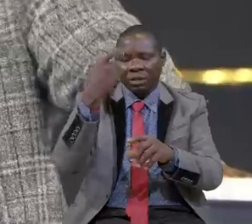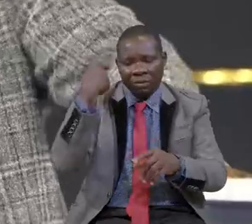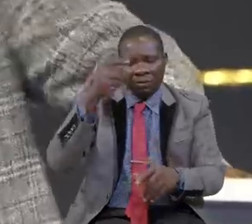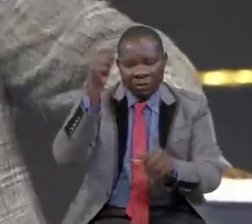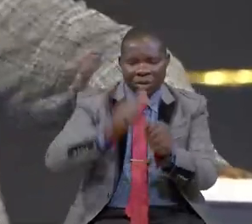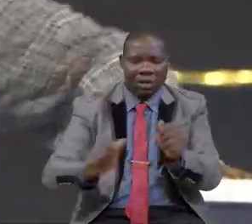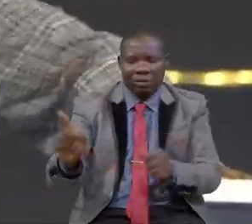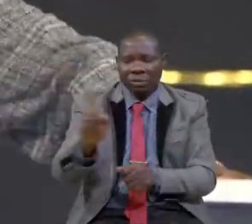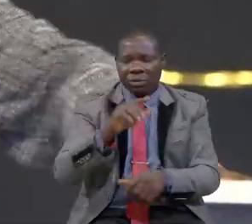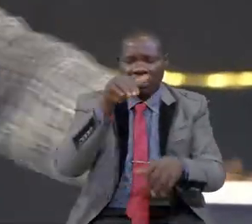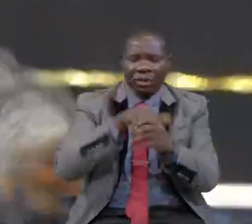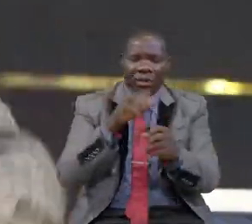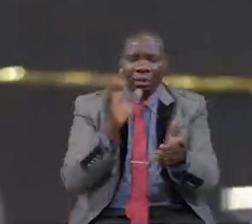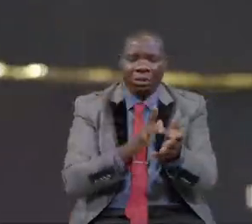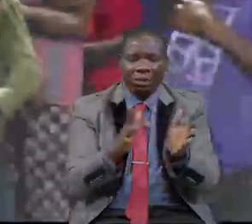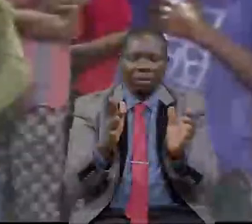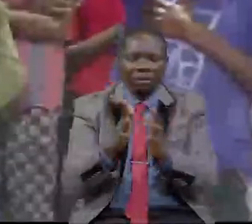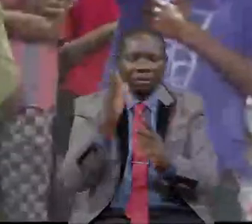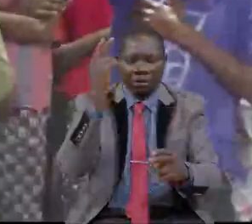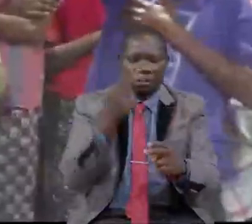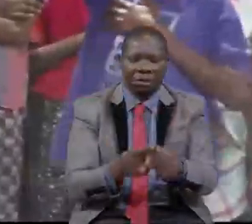in Jesus' name.